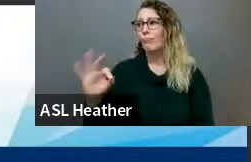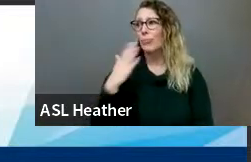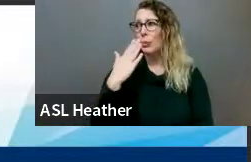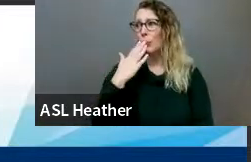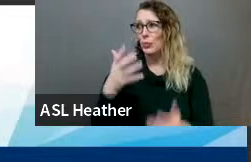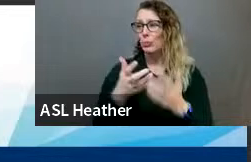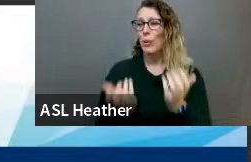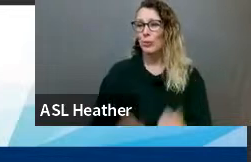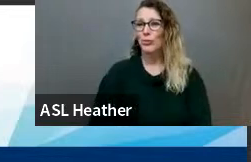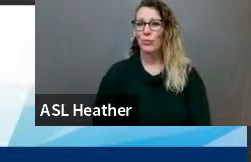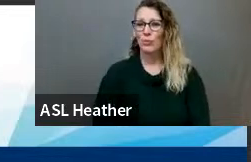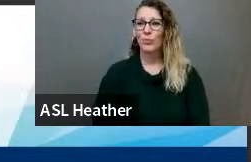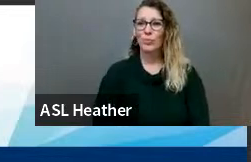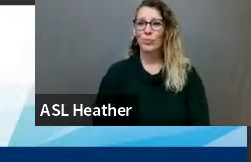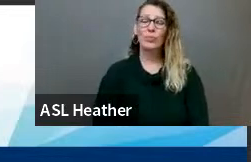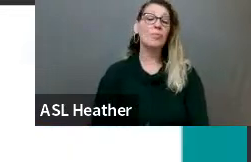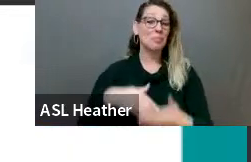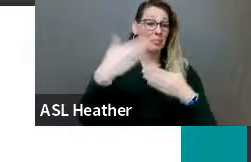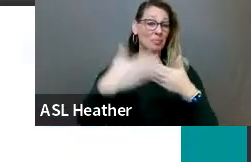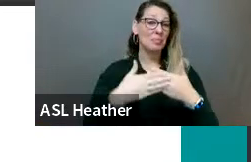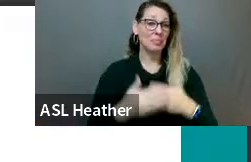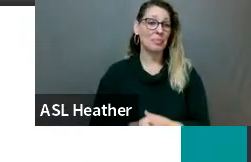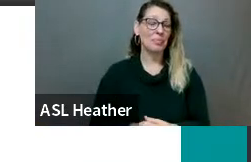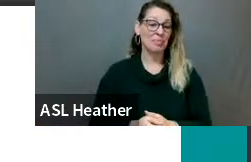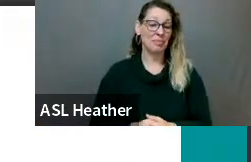much. Next slide, please.